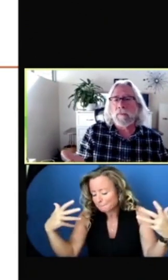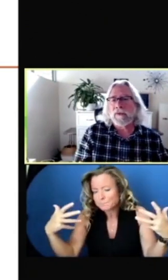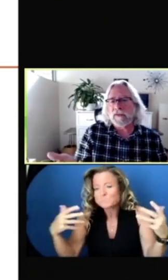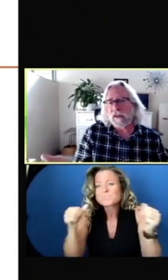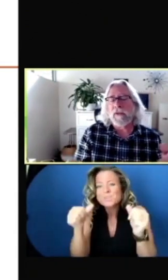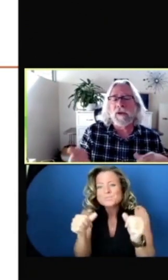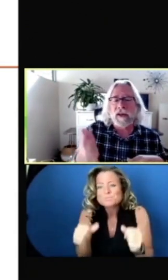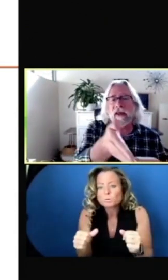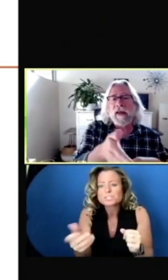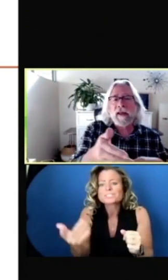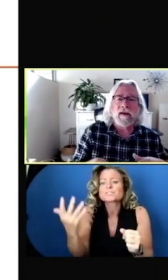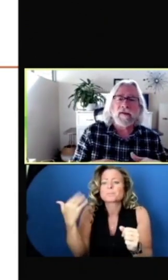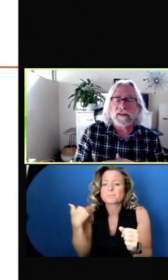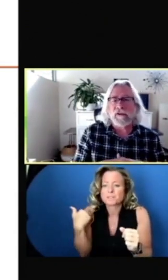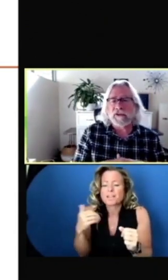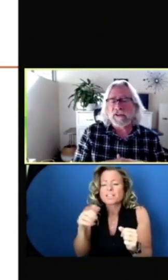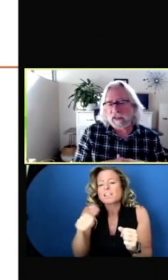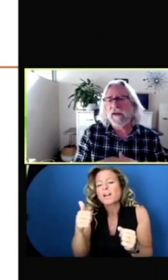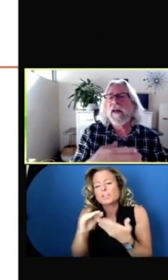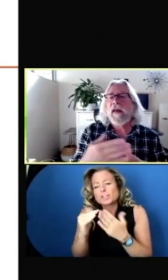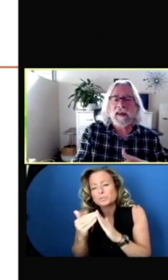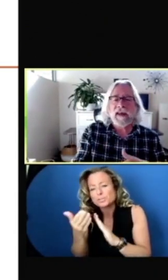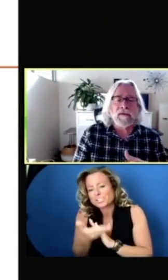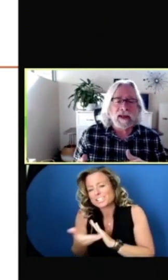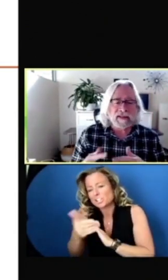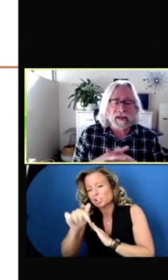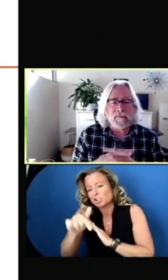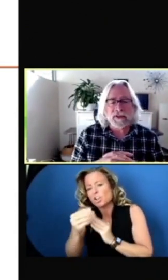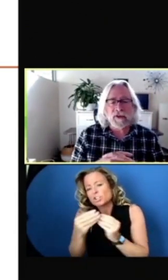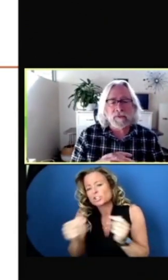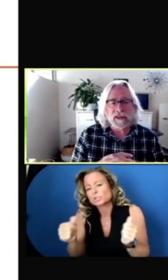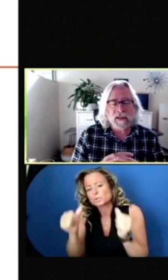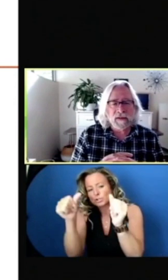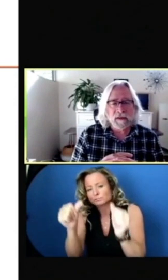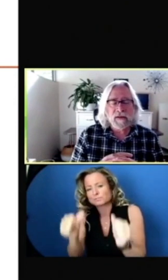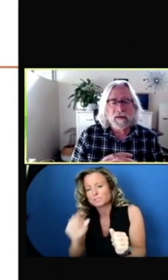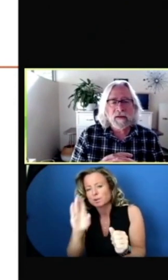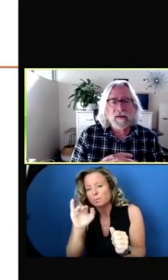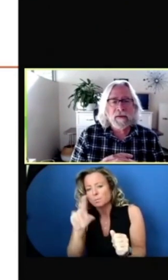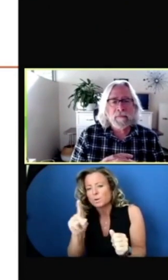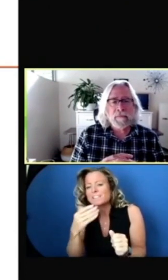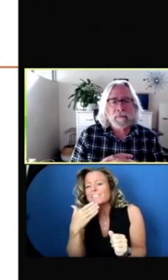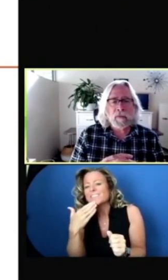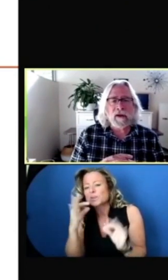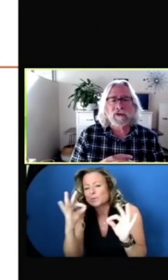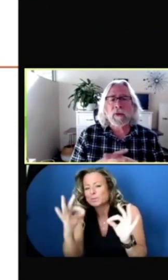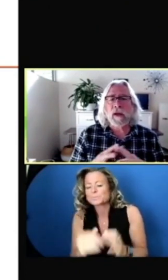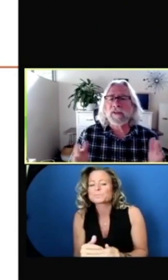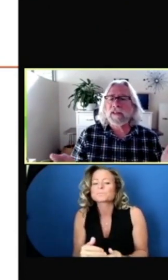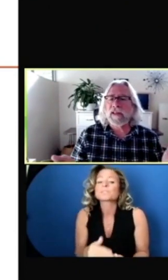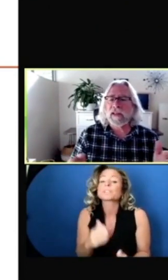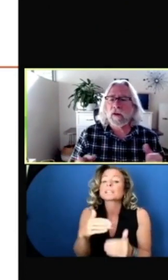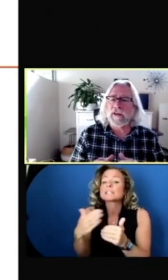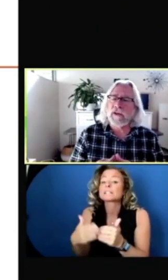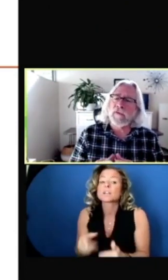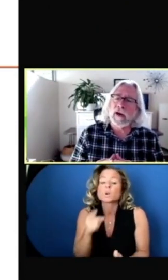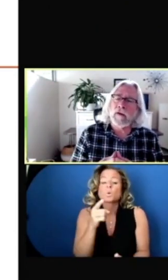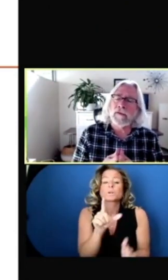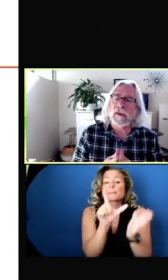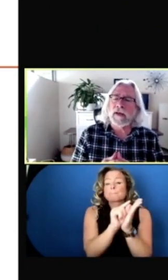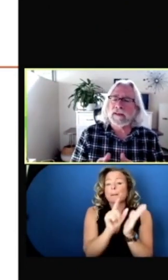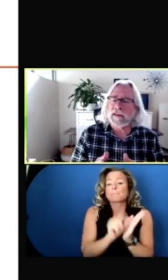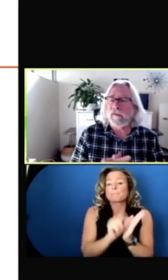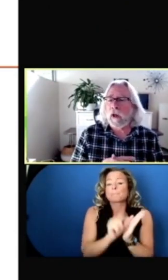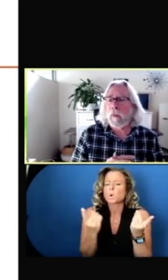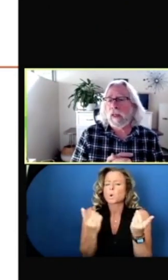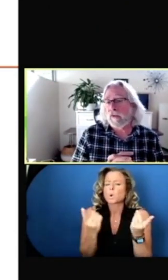postings from members of the community here on the Solution Center. Thank you. Next slide, Rachel, please. We also publish these What to Do for